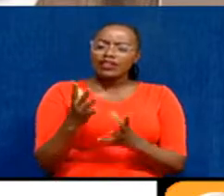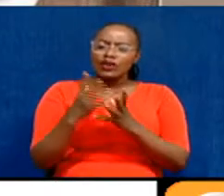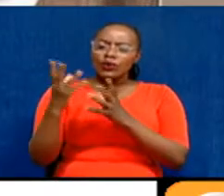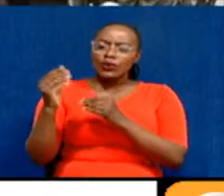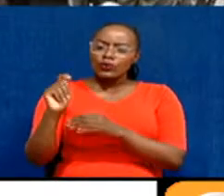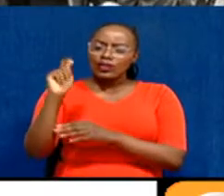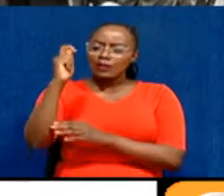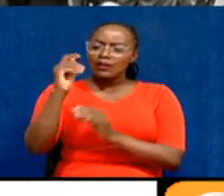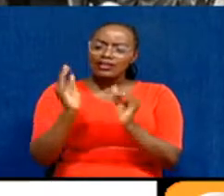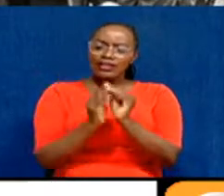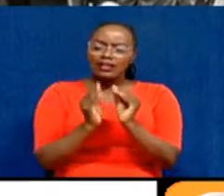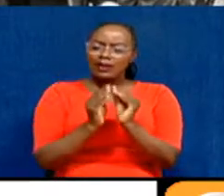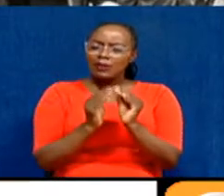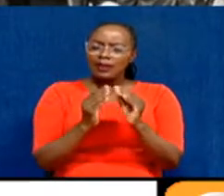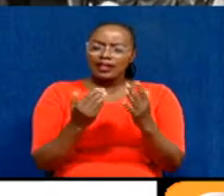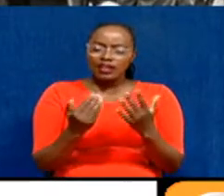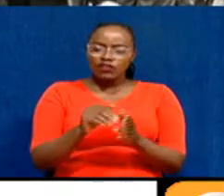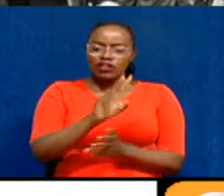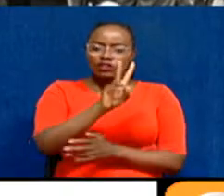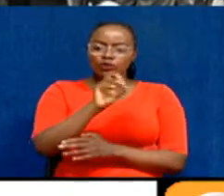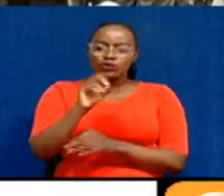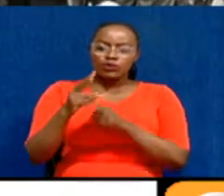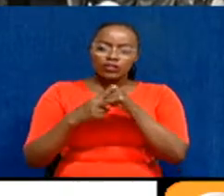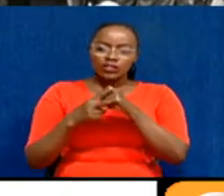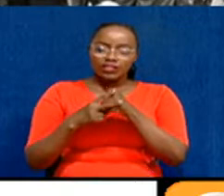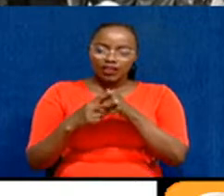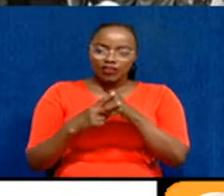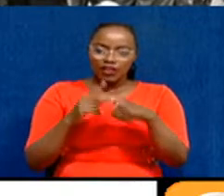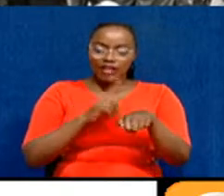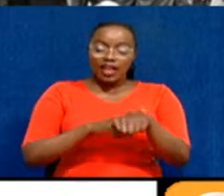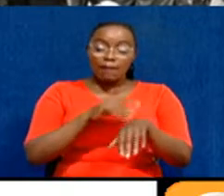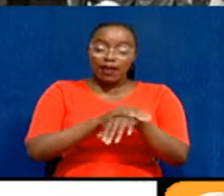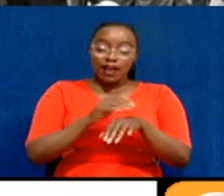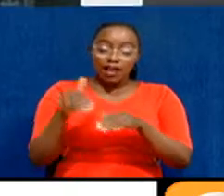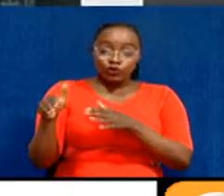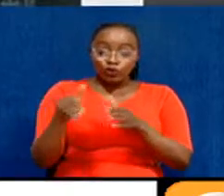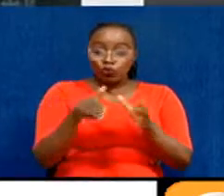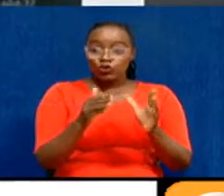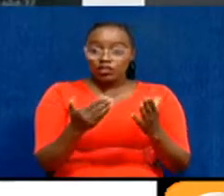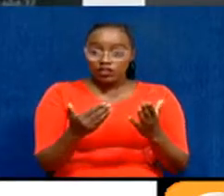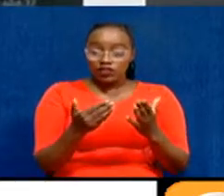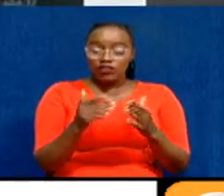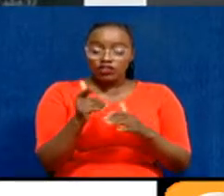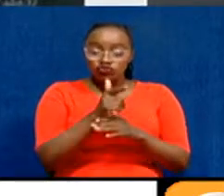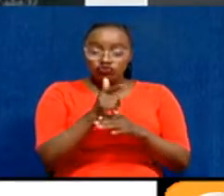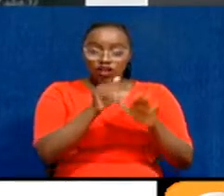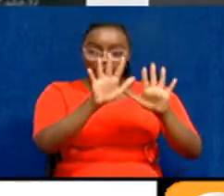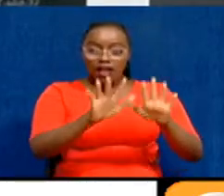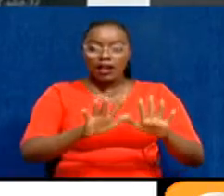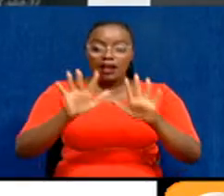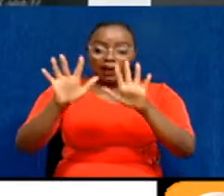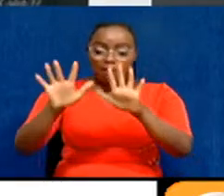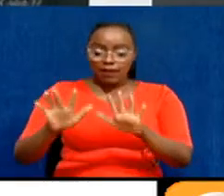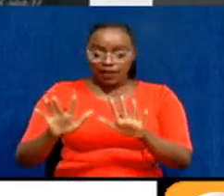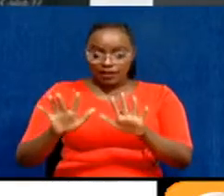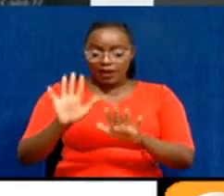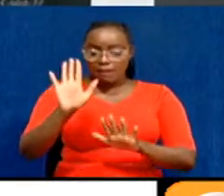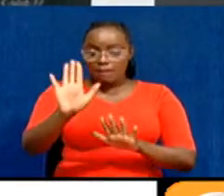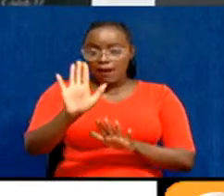to presidential functions. So 2007, when I got an opportunity to cover his campaigns